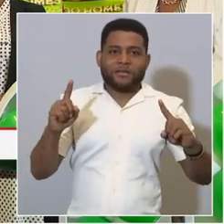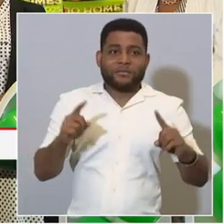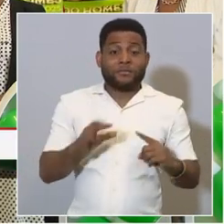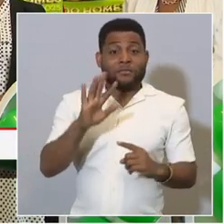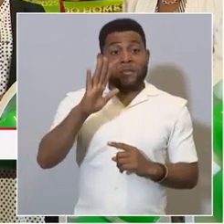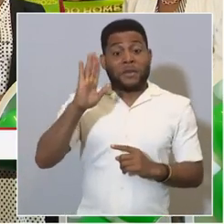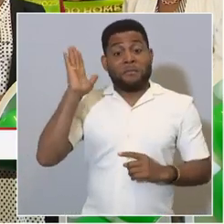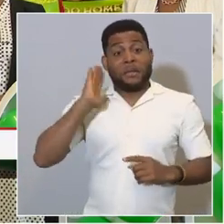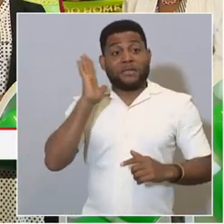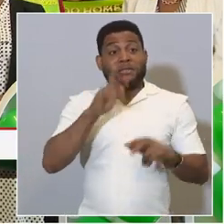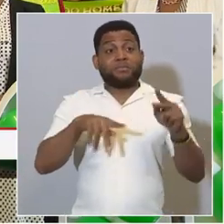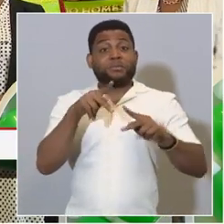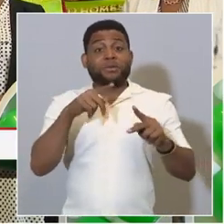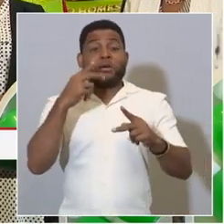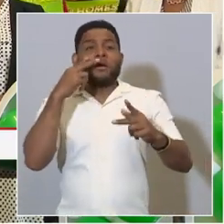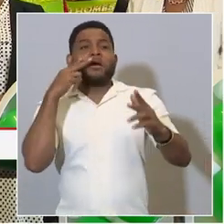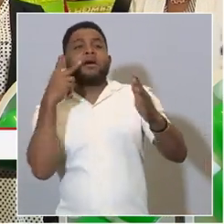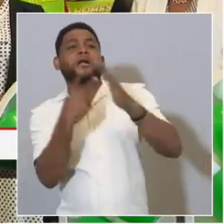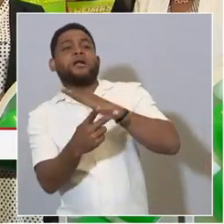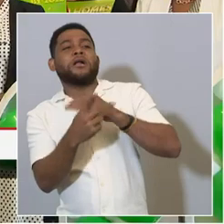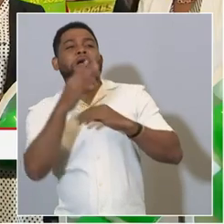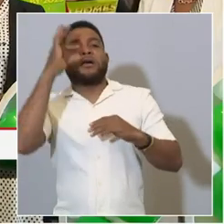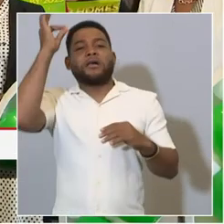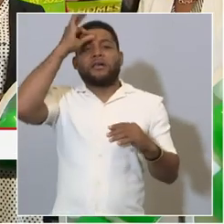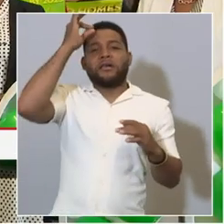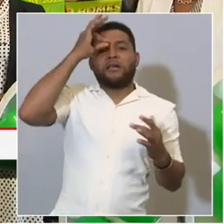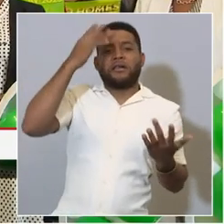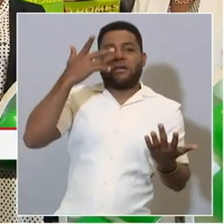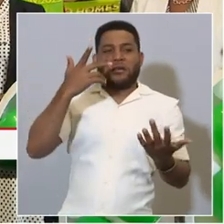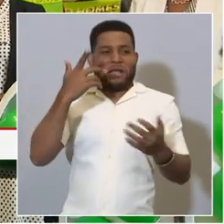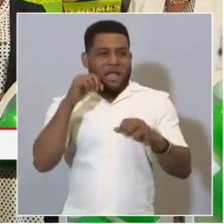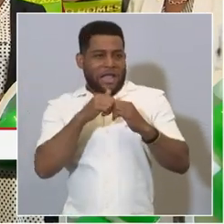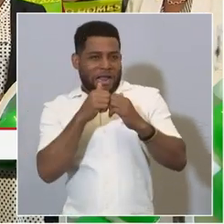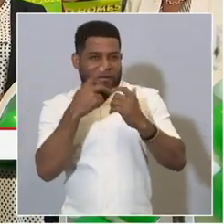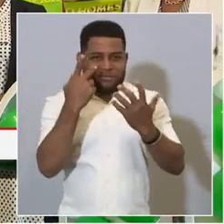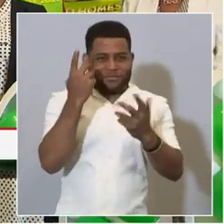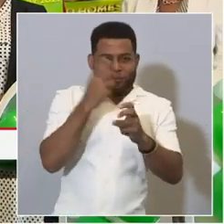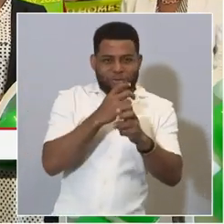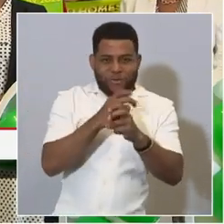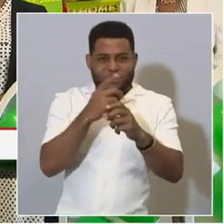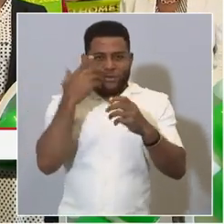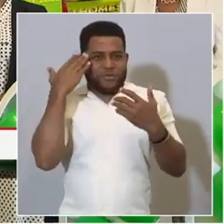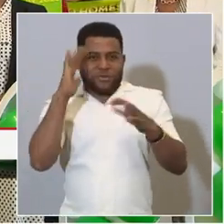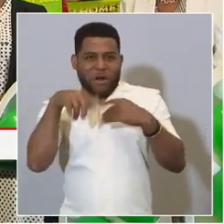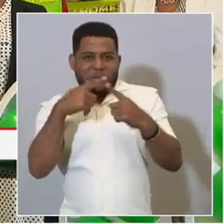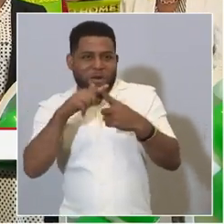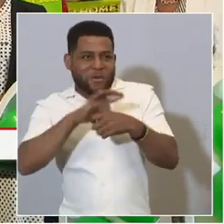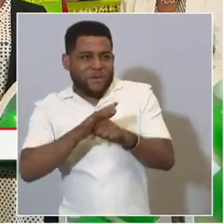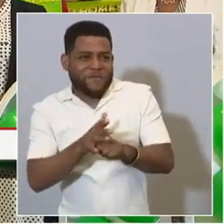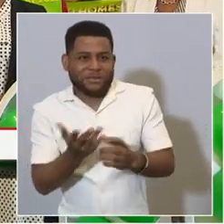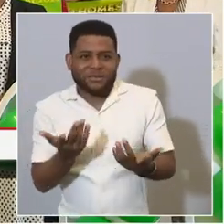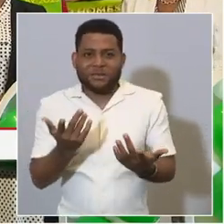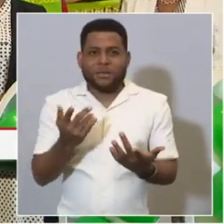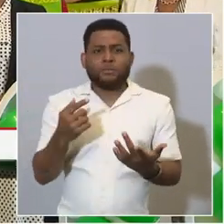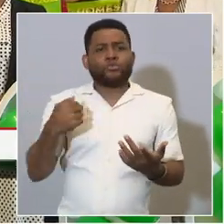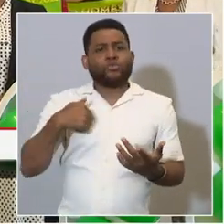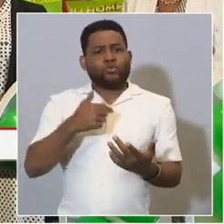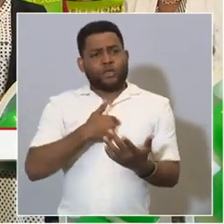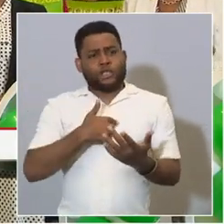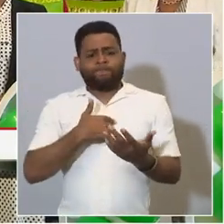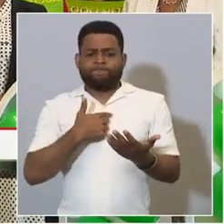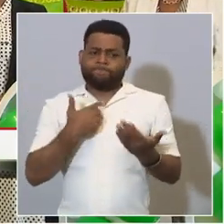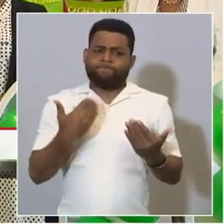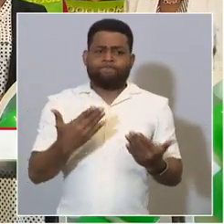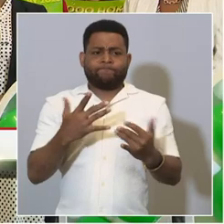come only a few months later. And so I think for me, as the council member representing the entire city